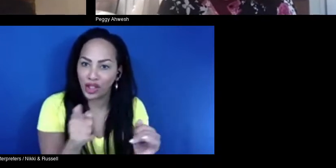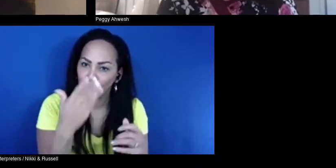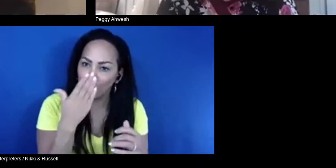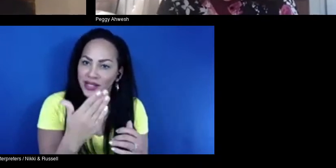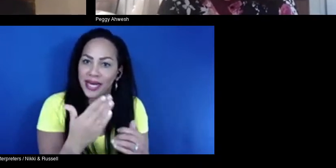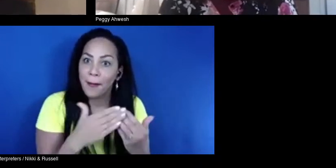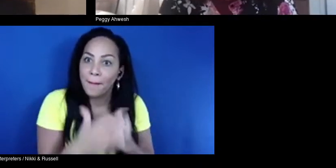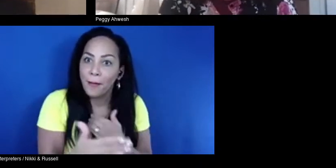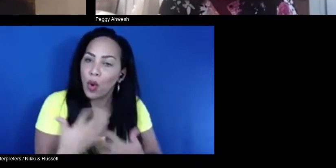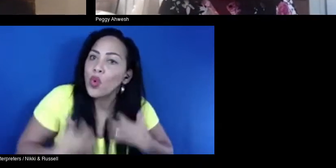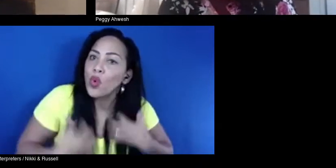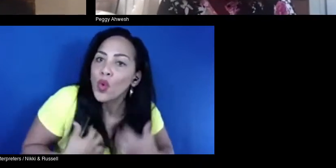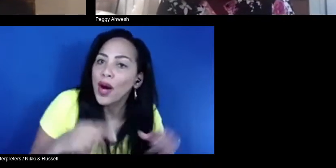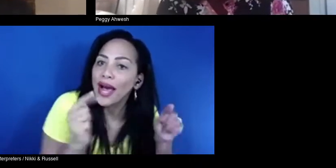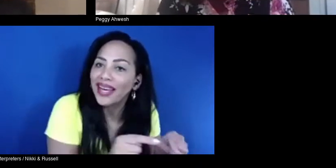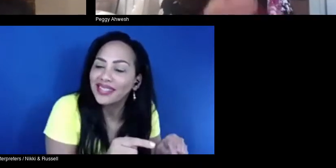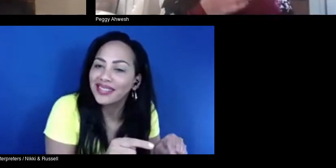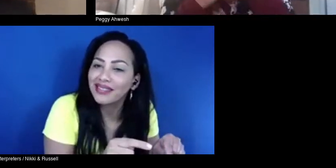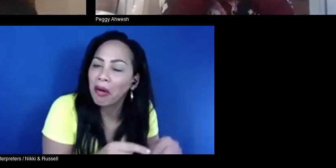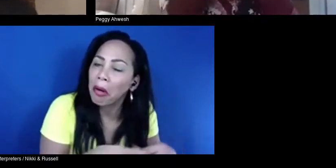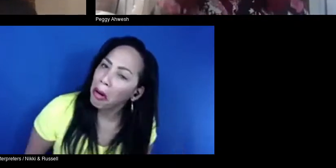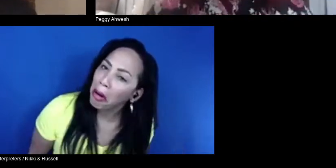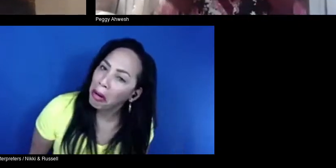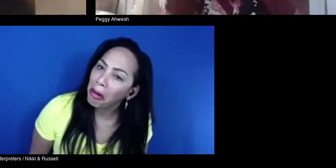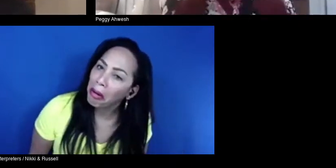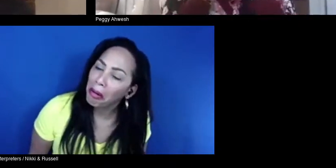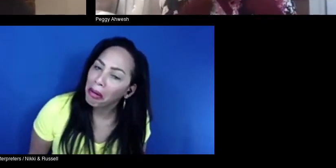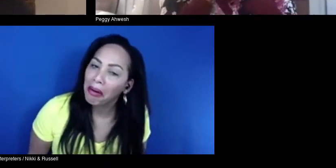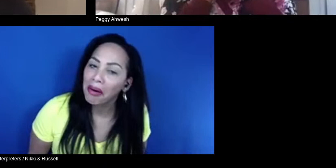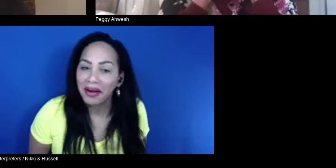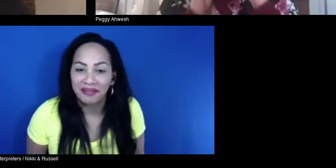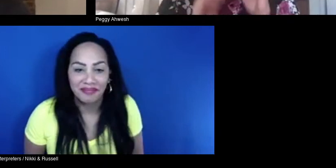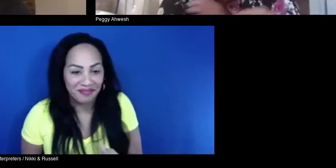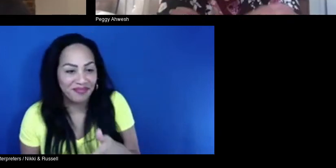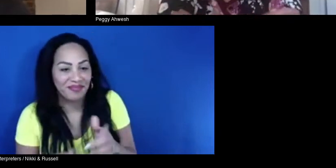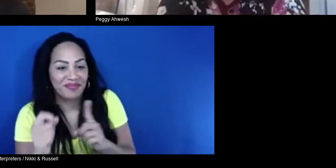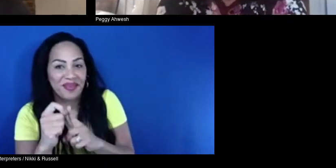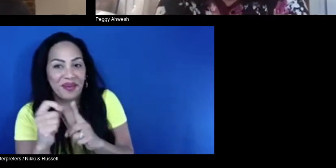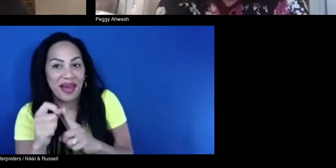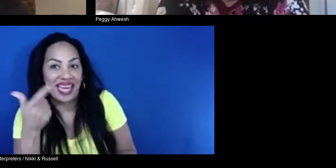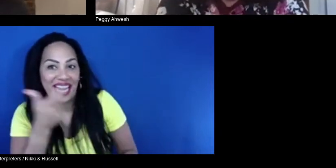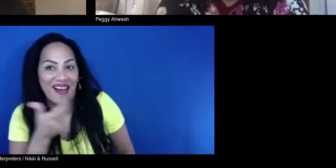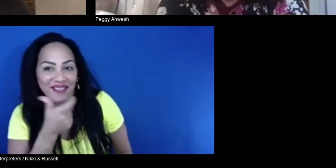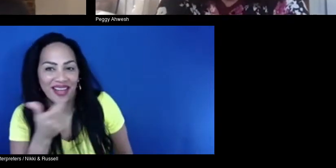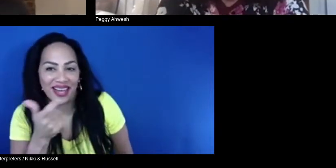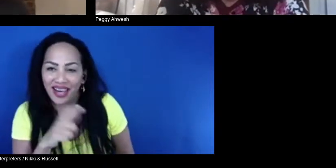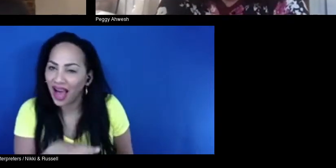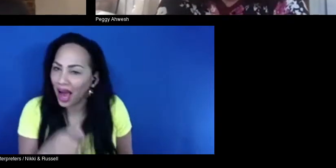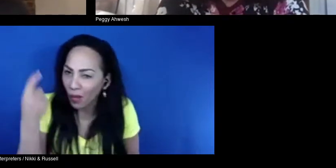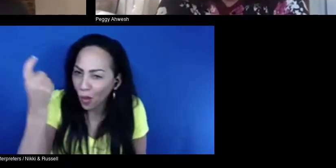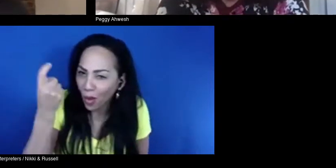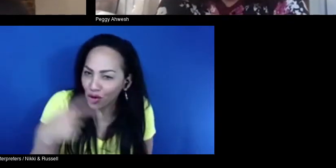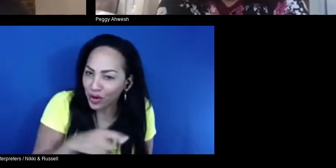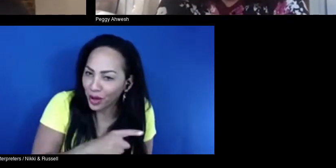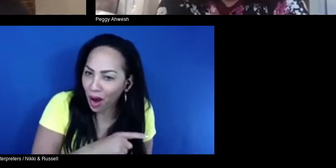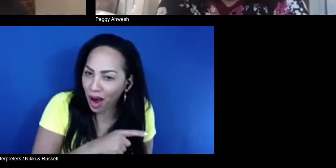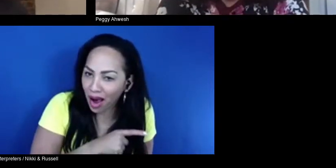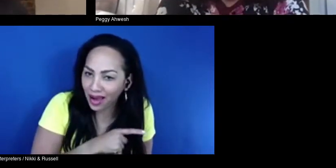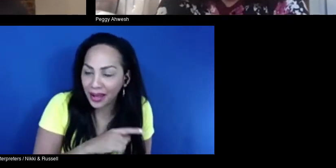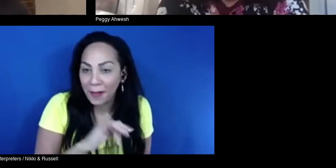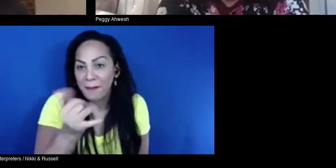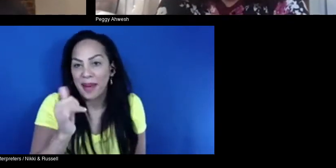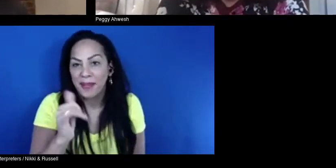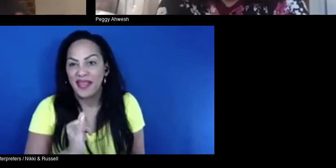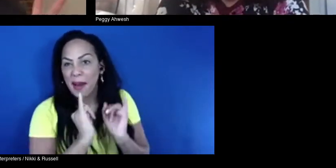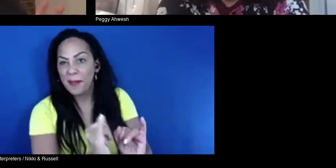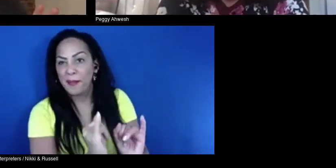and I wondered, yes. Yeah. And I wonder what's at stake in that. I mean, they could be bad objects in the sense that they're